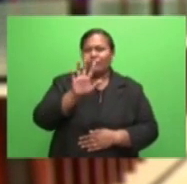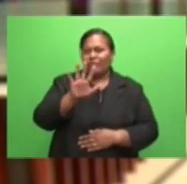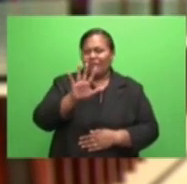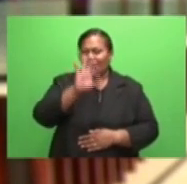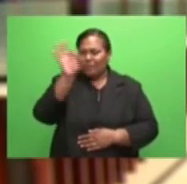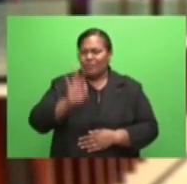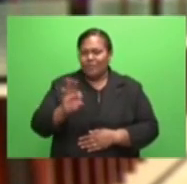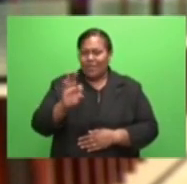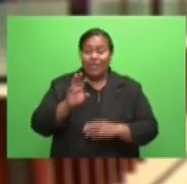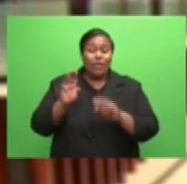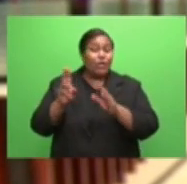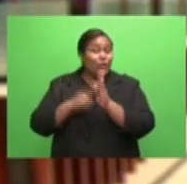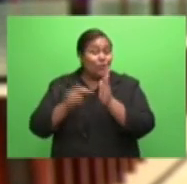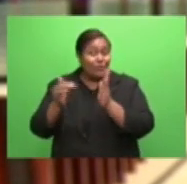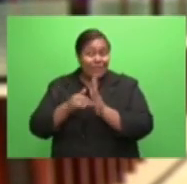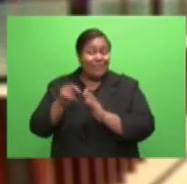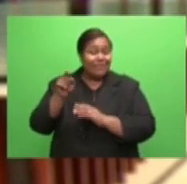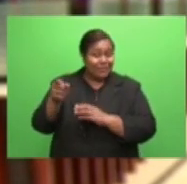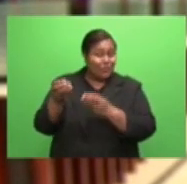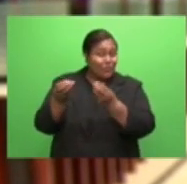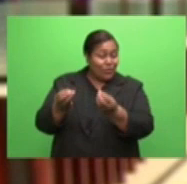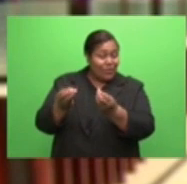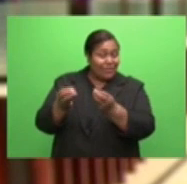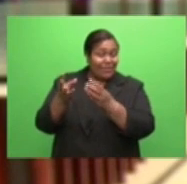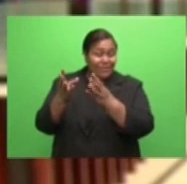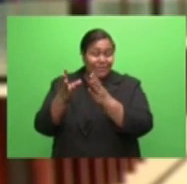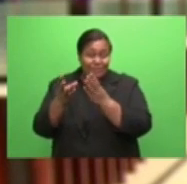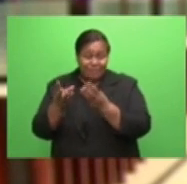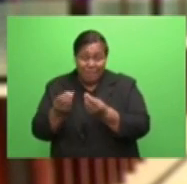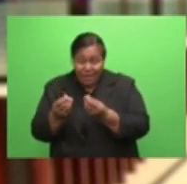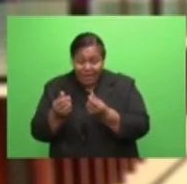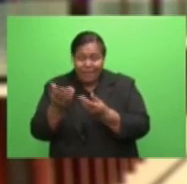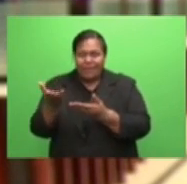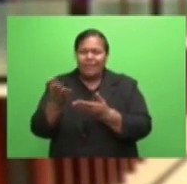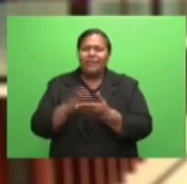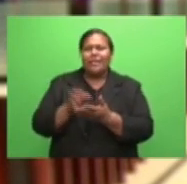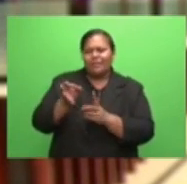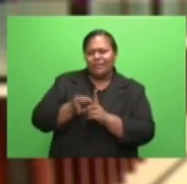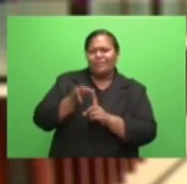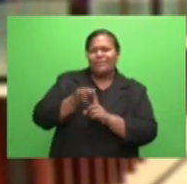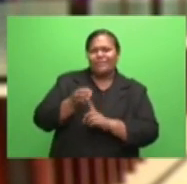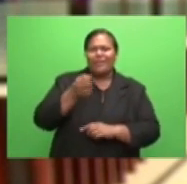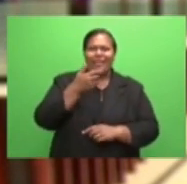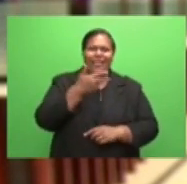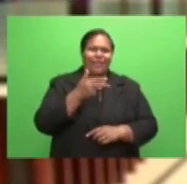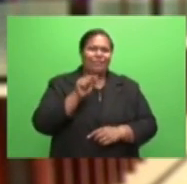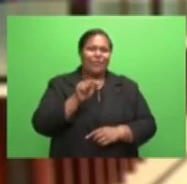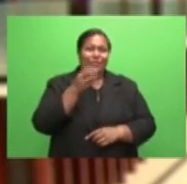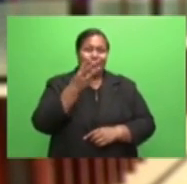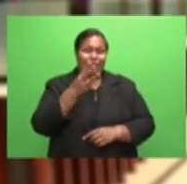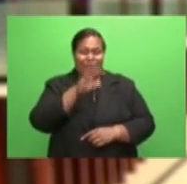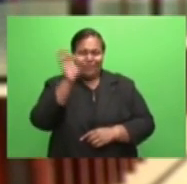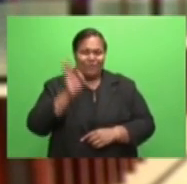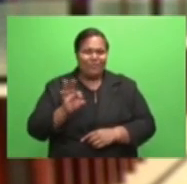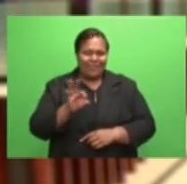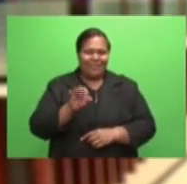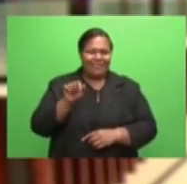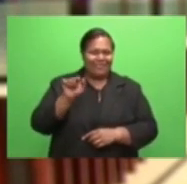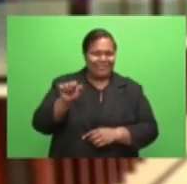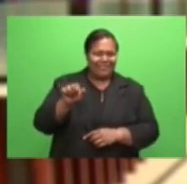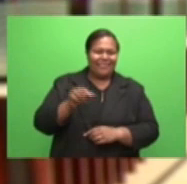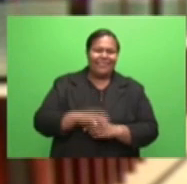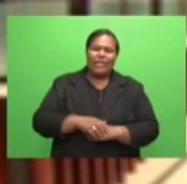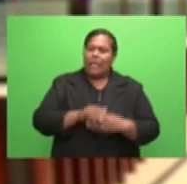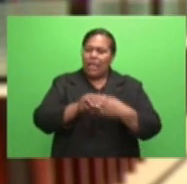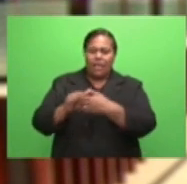dollar was little changed after the global dairy trade price index increased by 8.3%. The index is a leading indicator of New